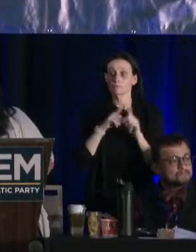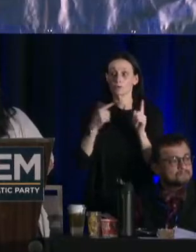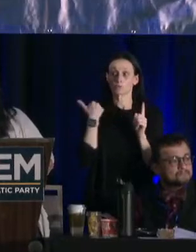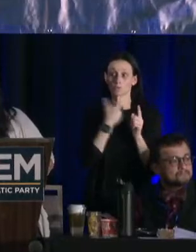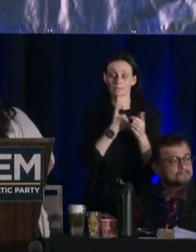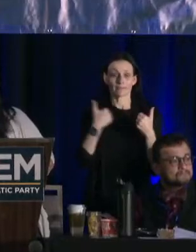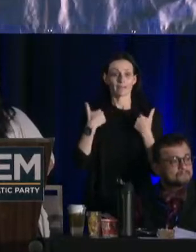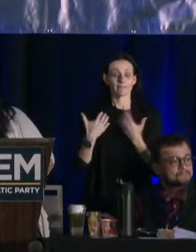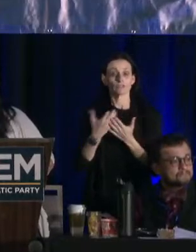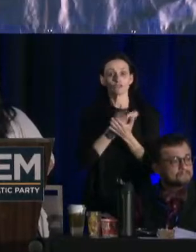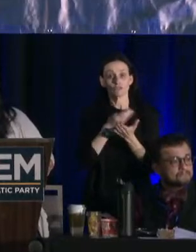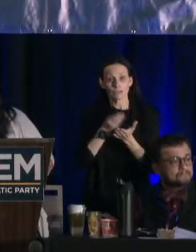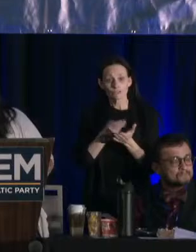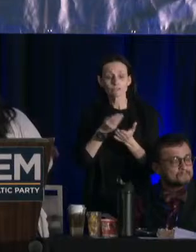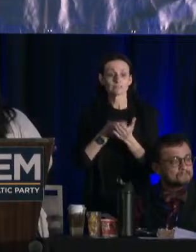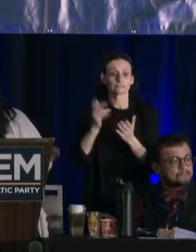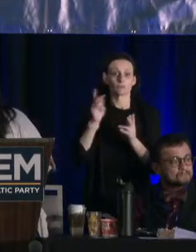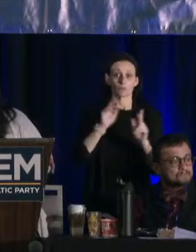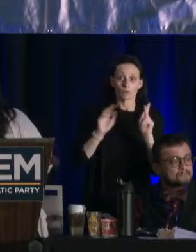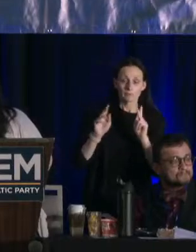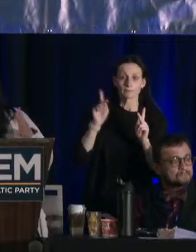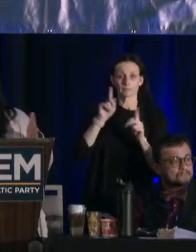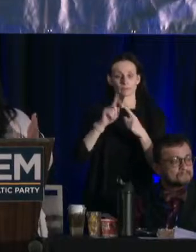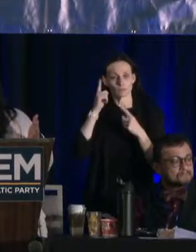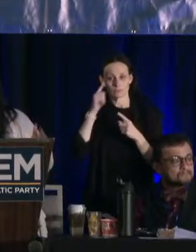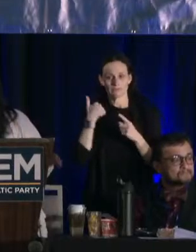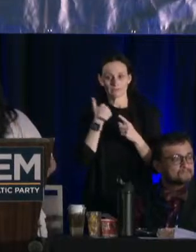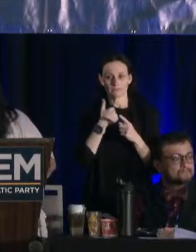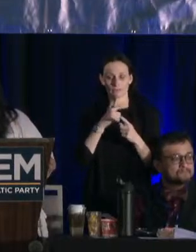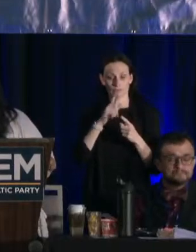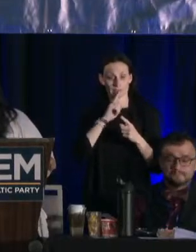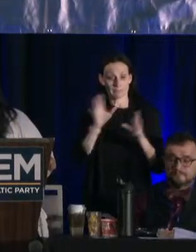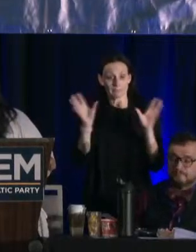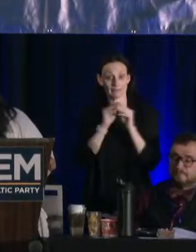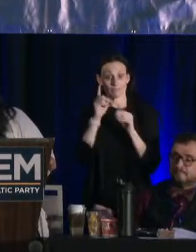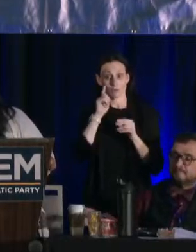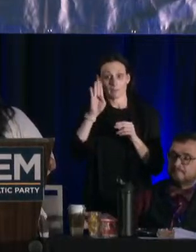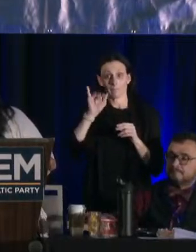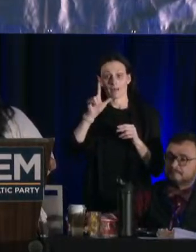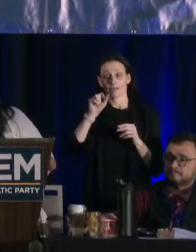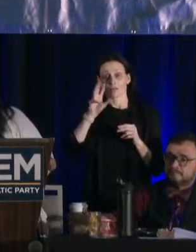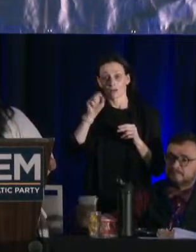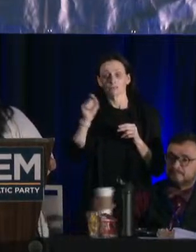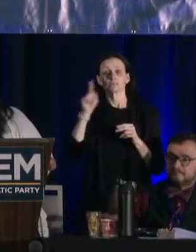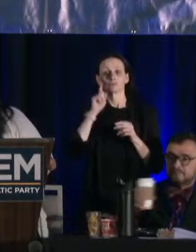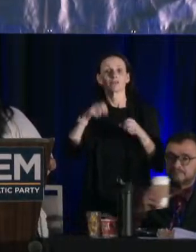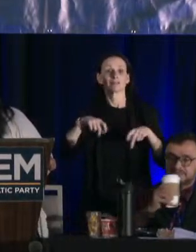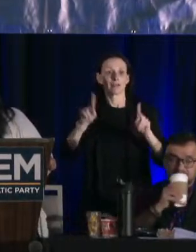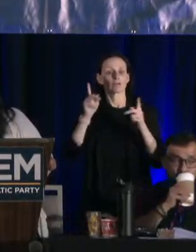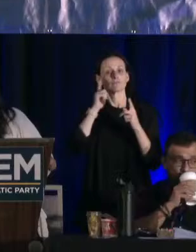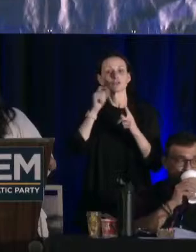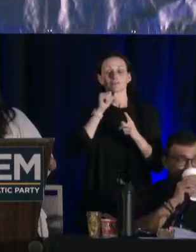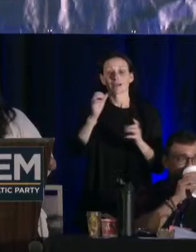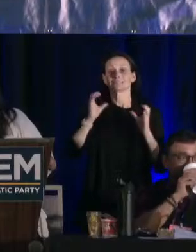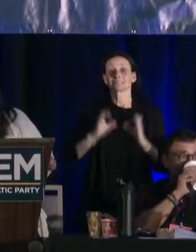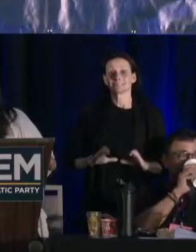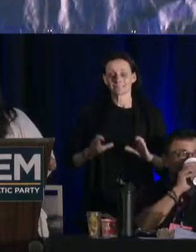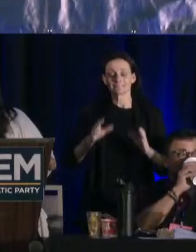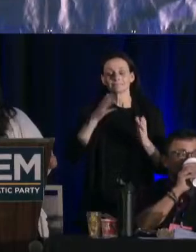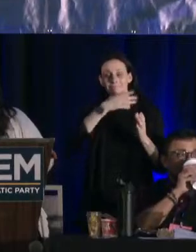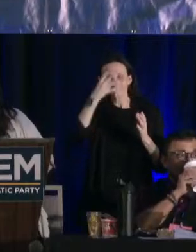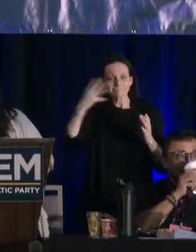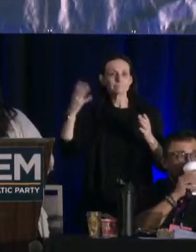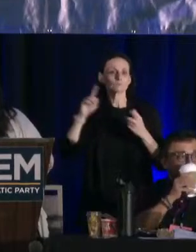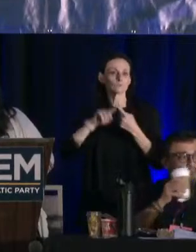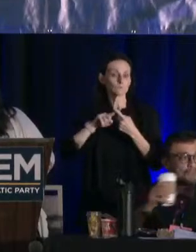have tried to be as inclusive as we can, and we've amended our bylaws multiple times to allow for non-citizens to participate in the